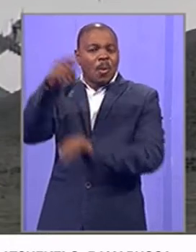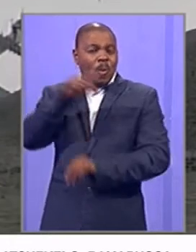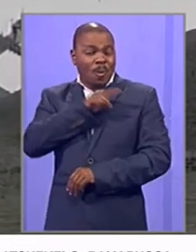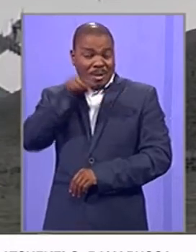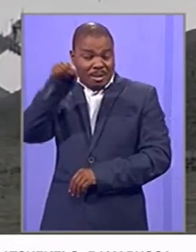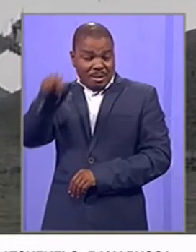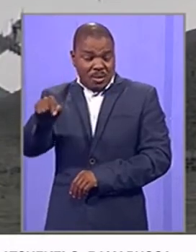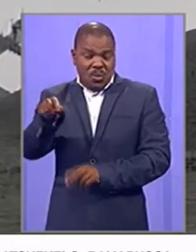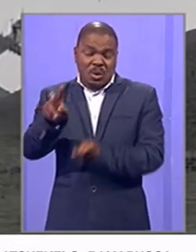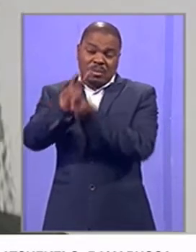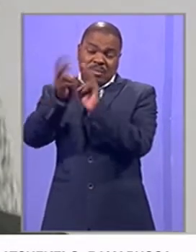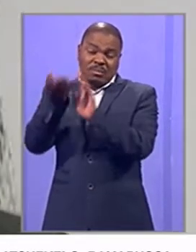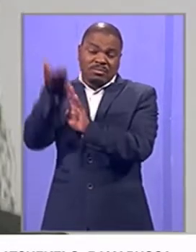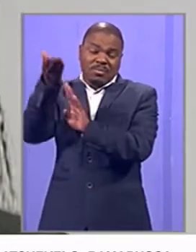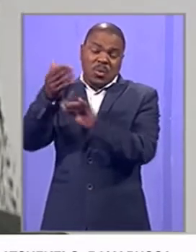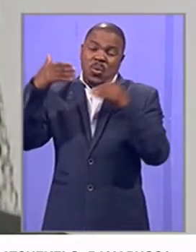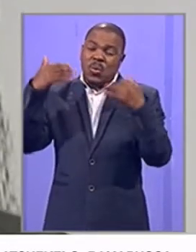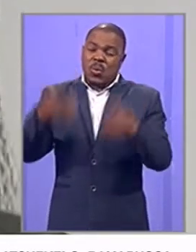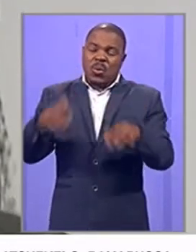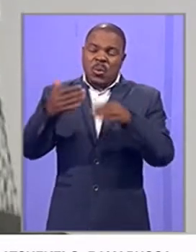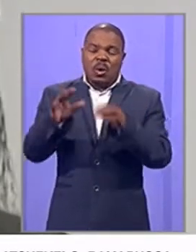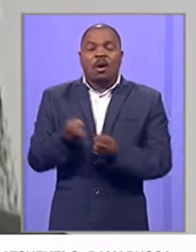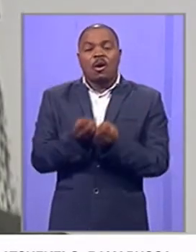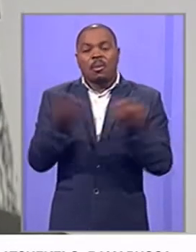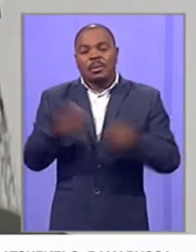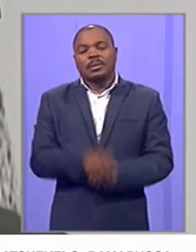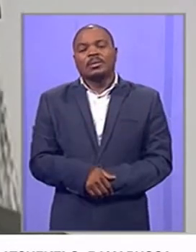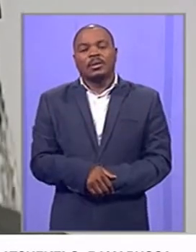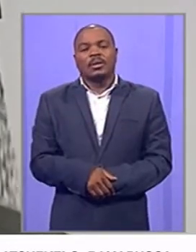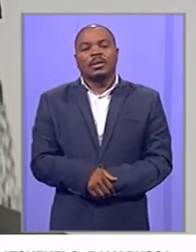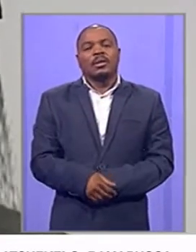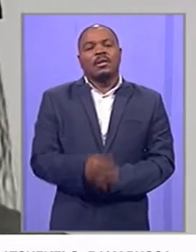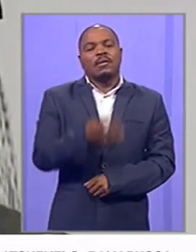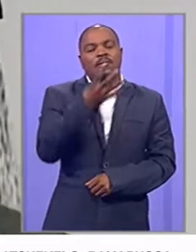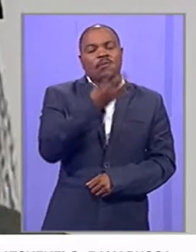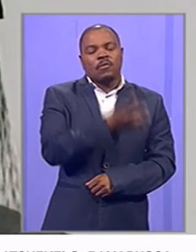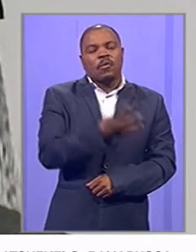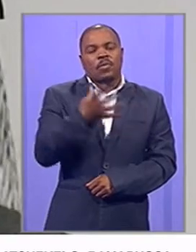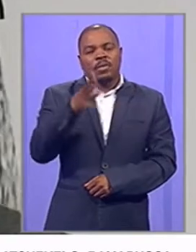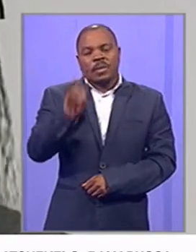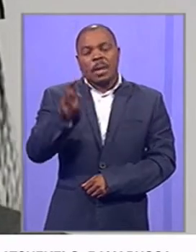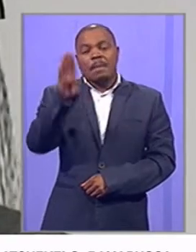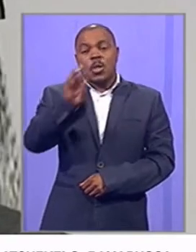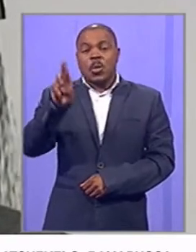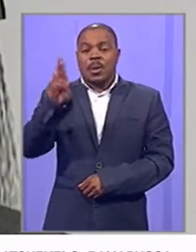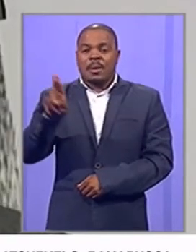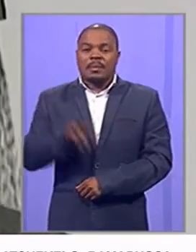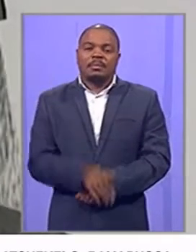ya motlakase se ile kwa godimo go diranta di le dibilione di le 450.